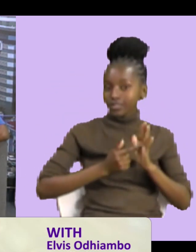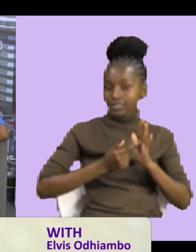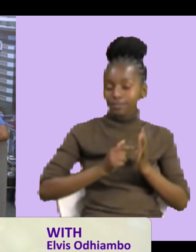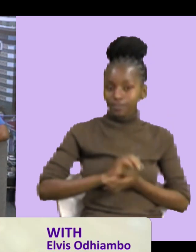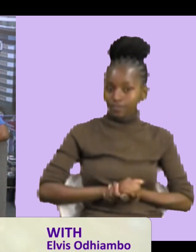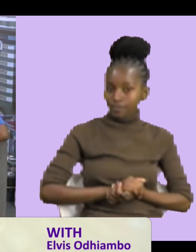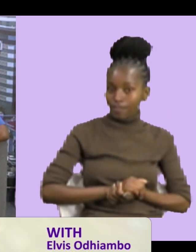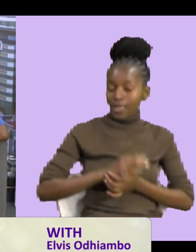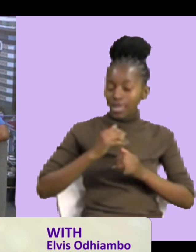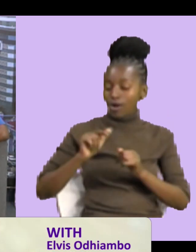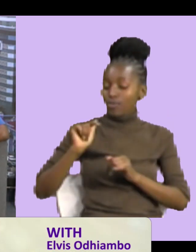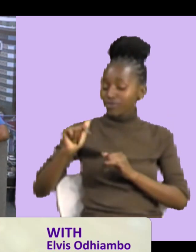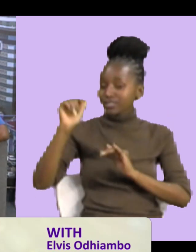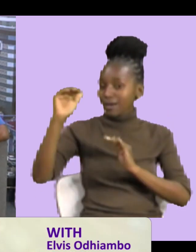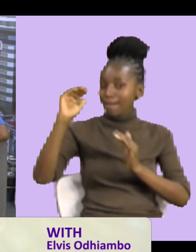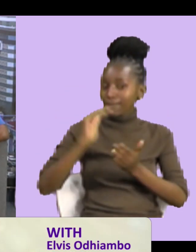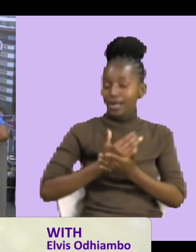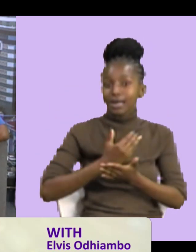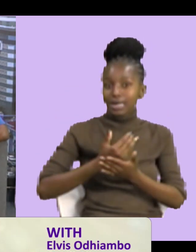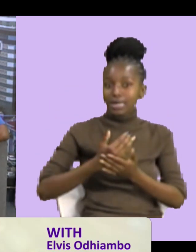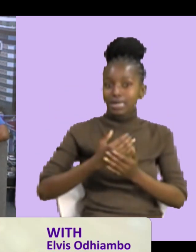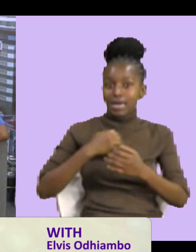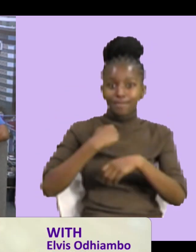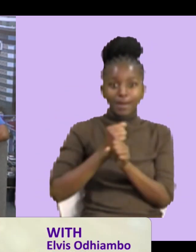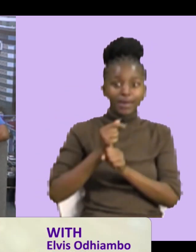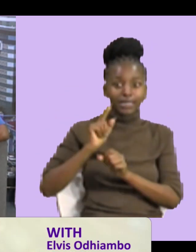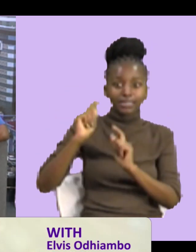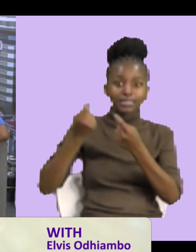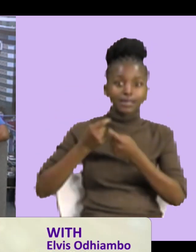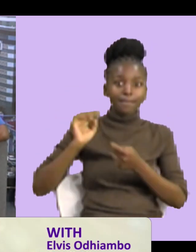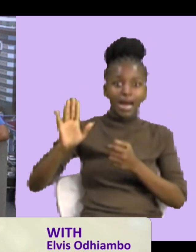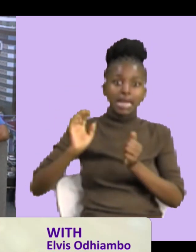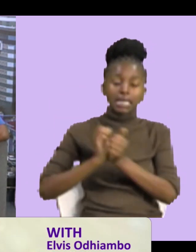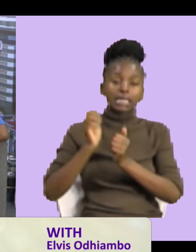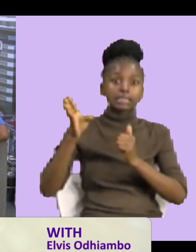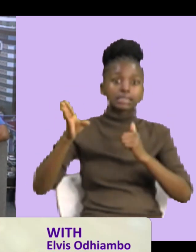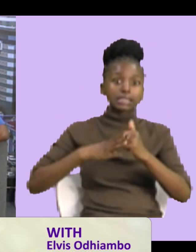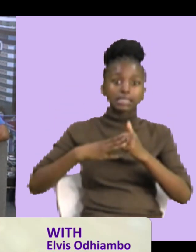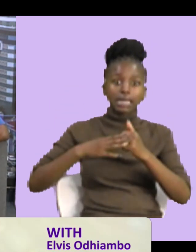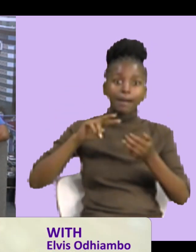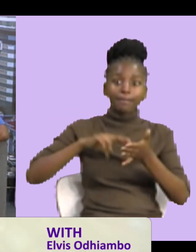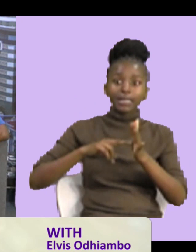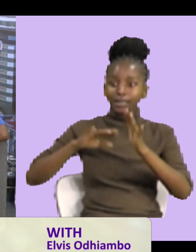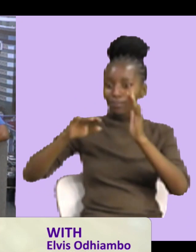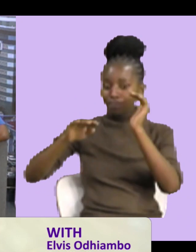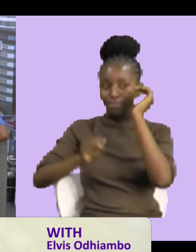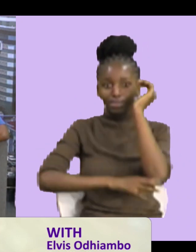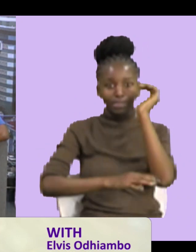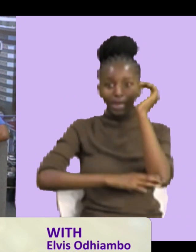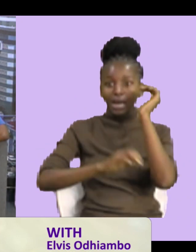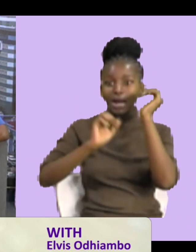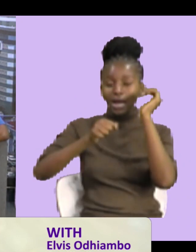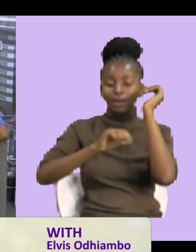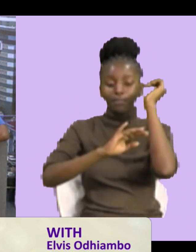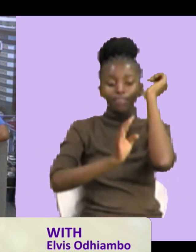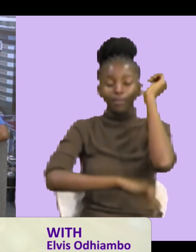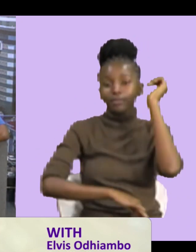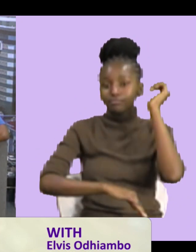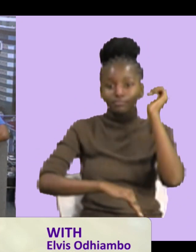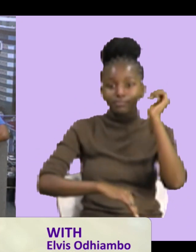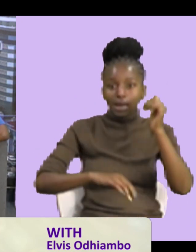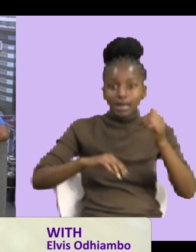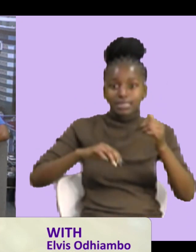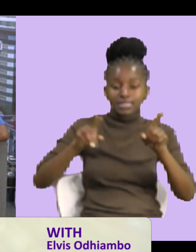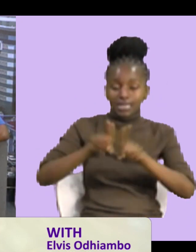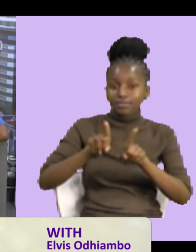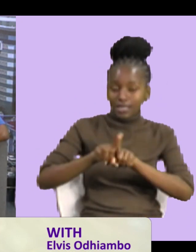this particular deduction leaves them at number 19, and that is far at the relegation zone of the table, deducting them 10 points